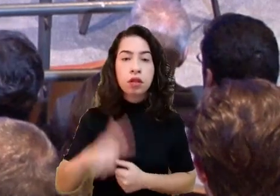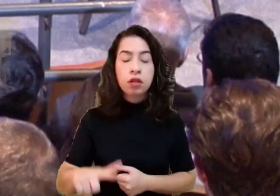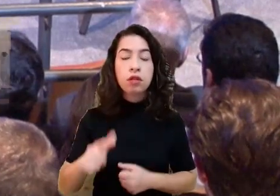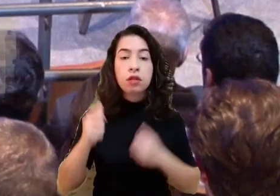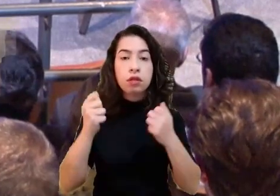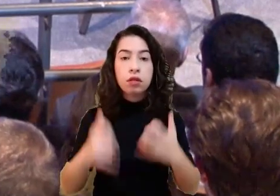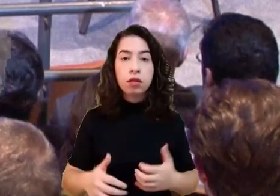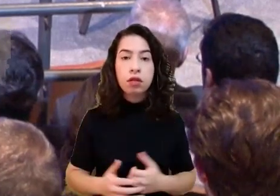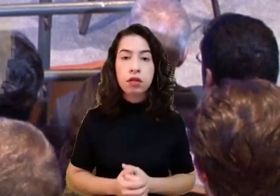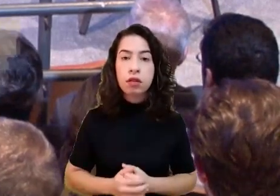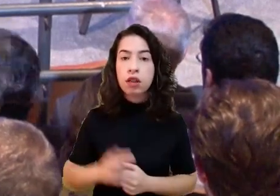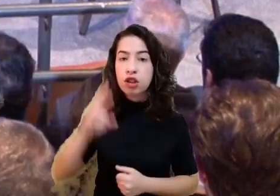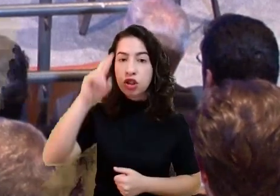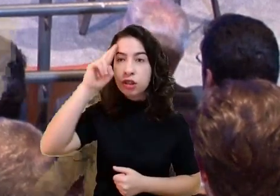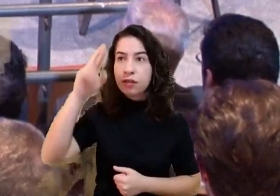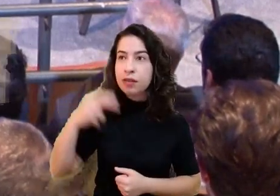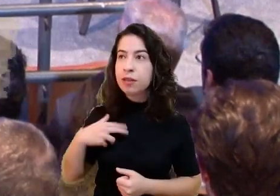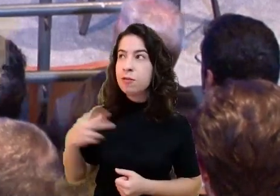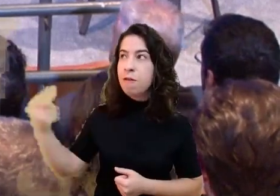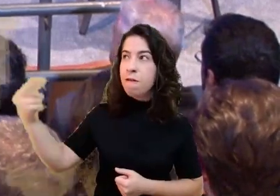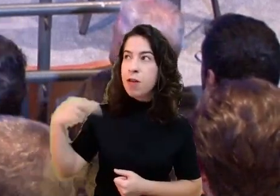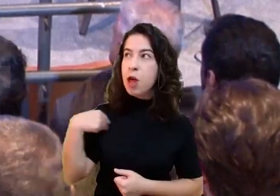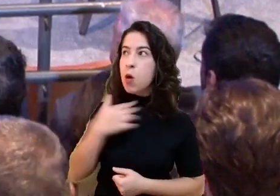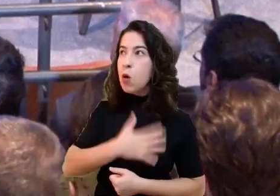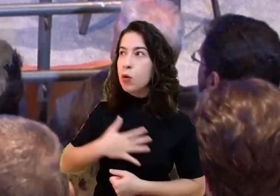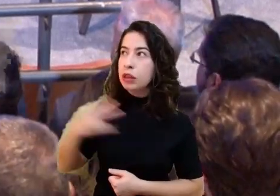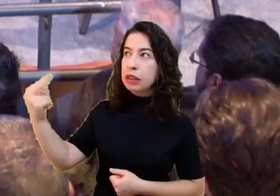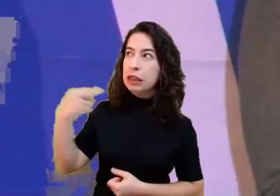how to please the boss.